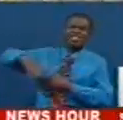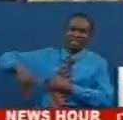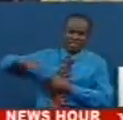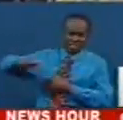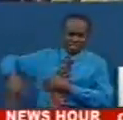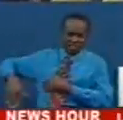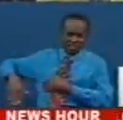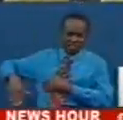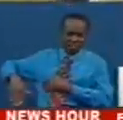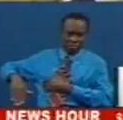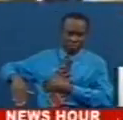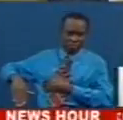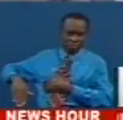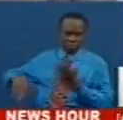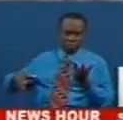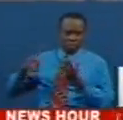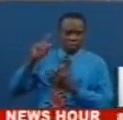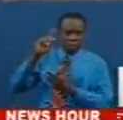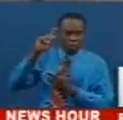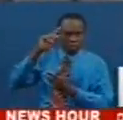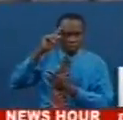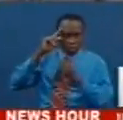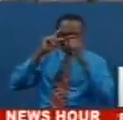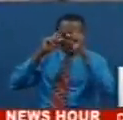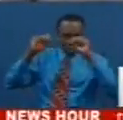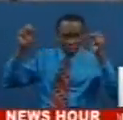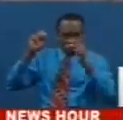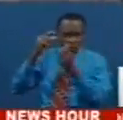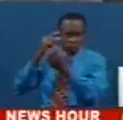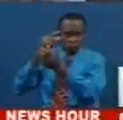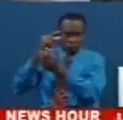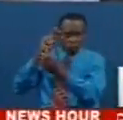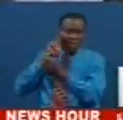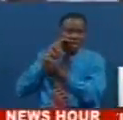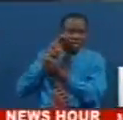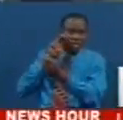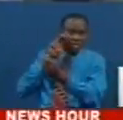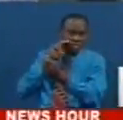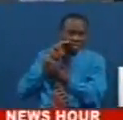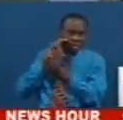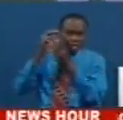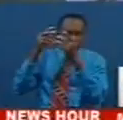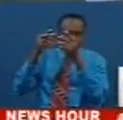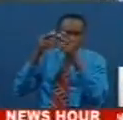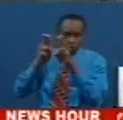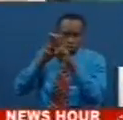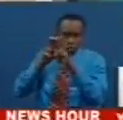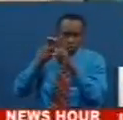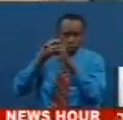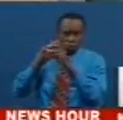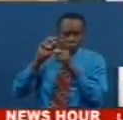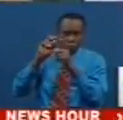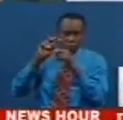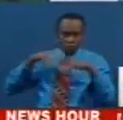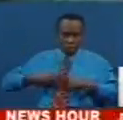The president of Nigerian Union of Local Government Employees, Mr. Jacob Adedeji Adeyeye, said the